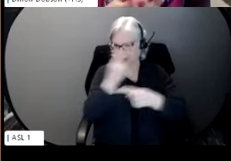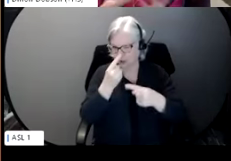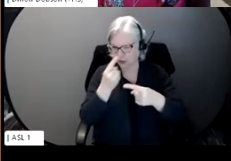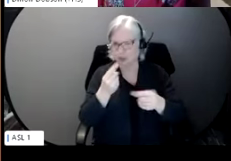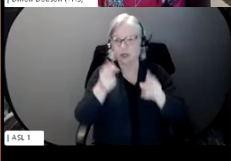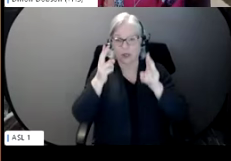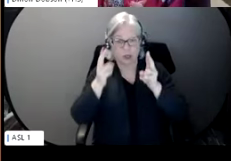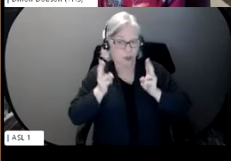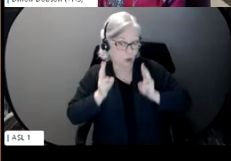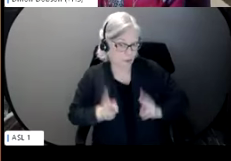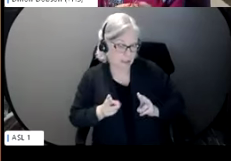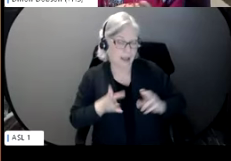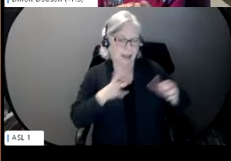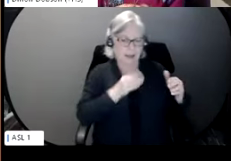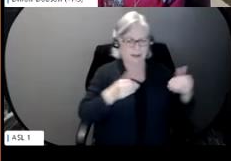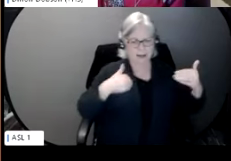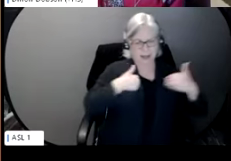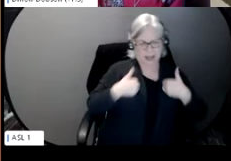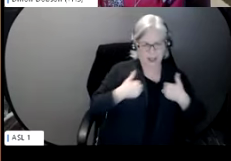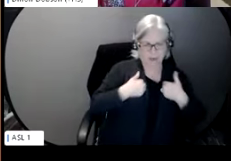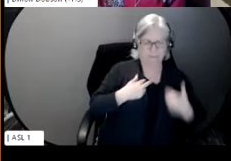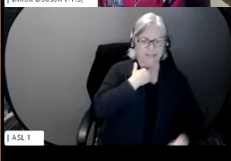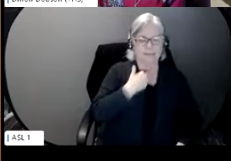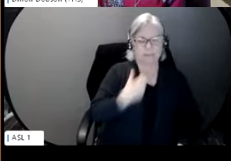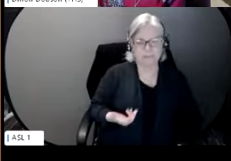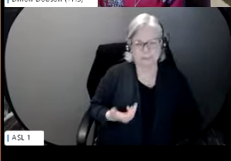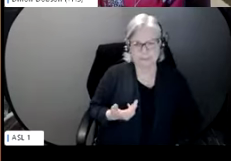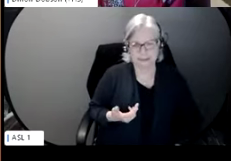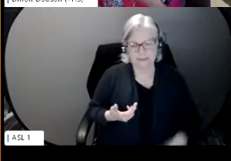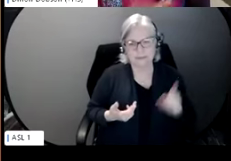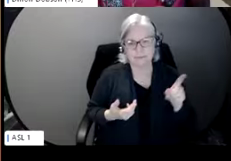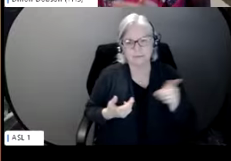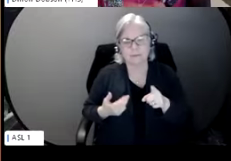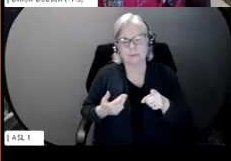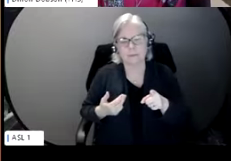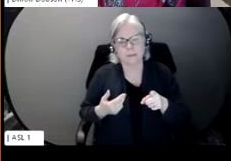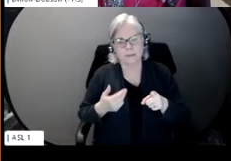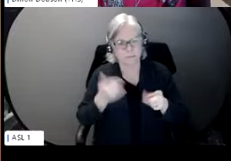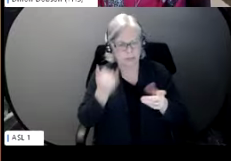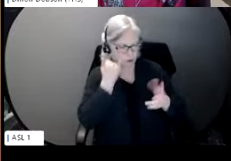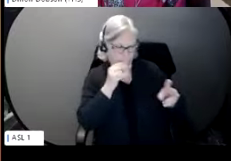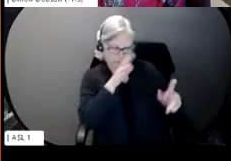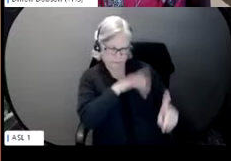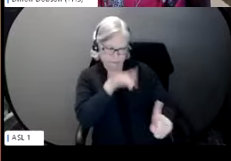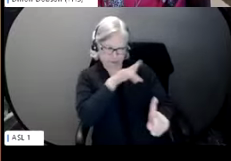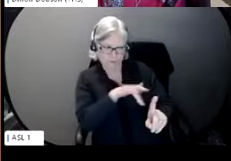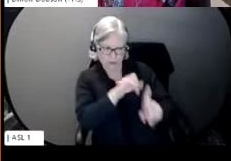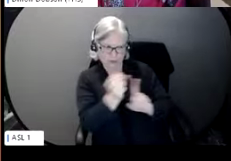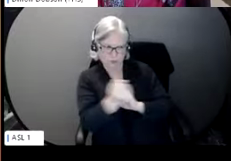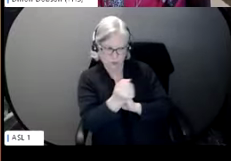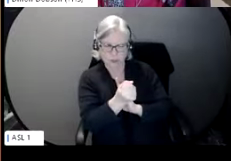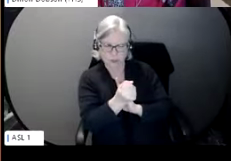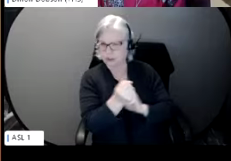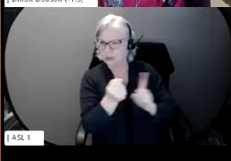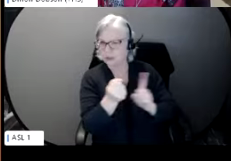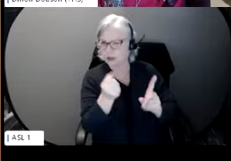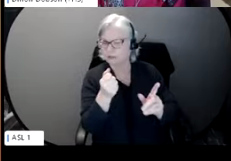victims or survivors when addressing cases or circumstances of abuse and